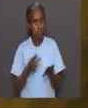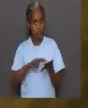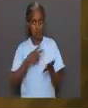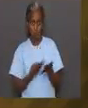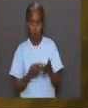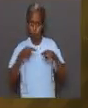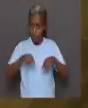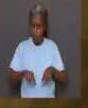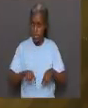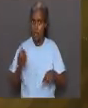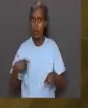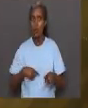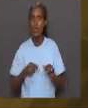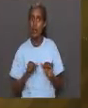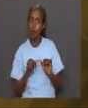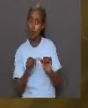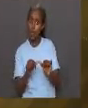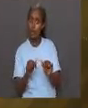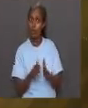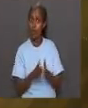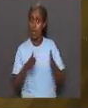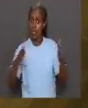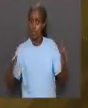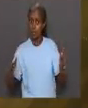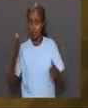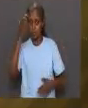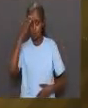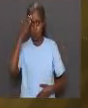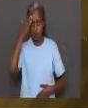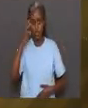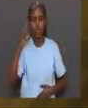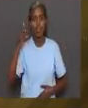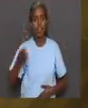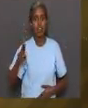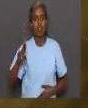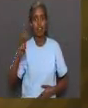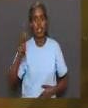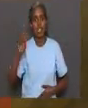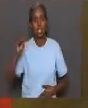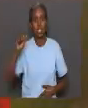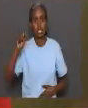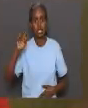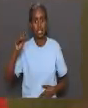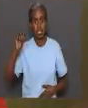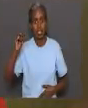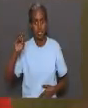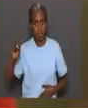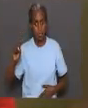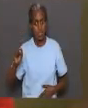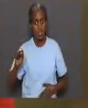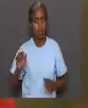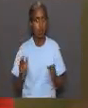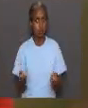Today, we are going to expand our knowledge of frustum even more. We